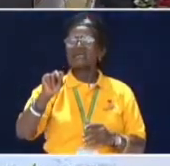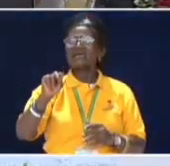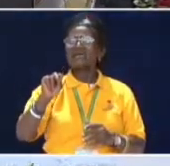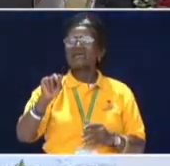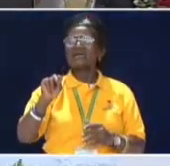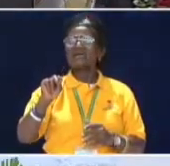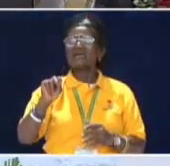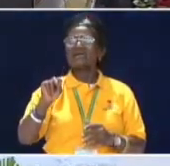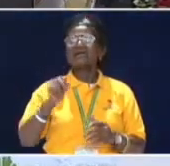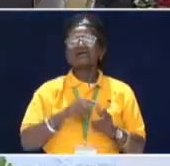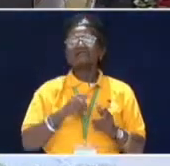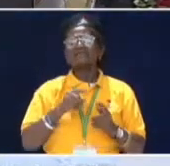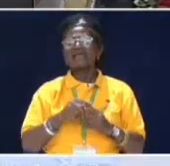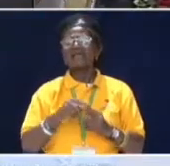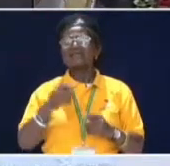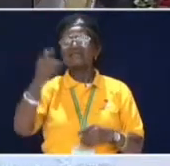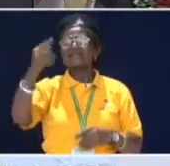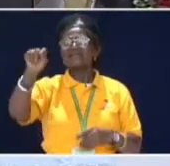And the